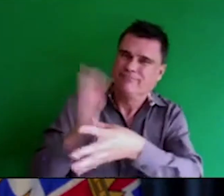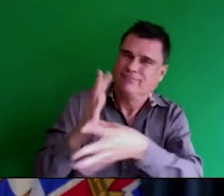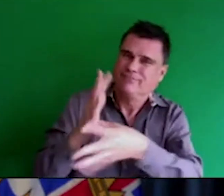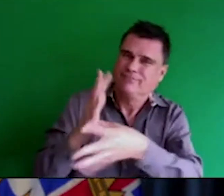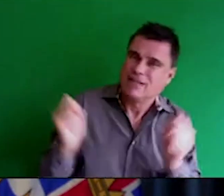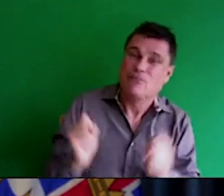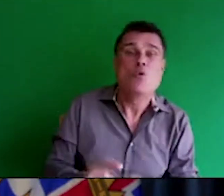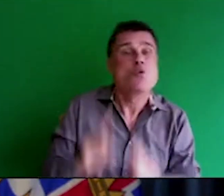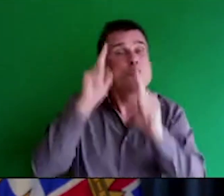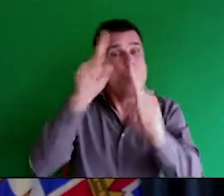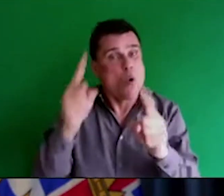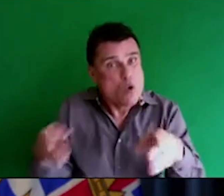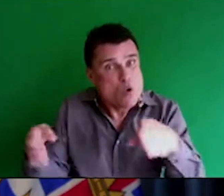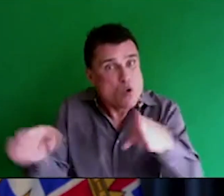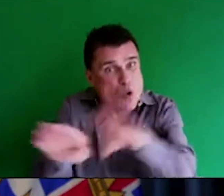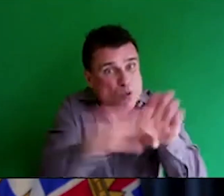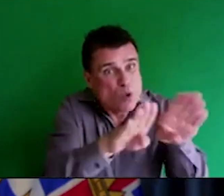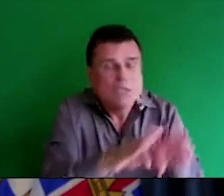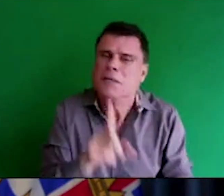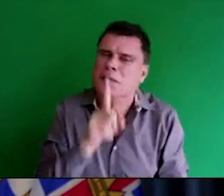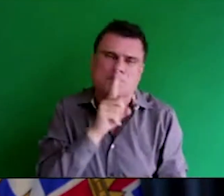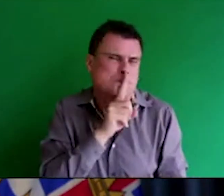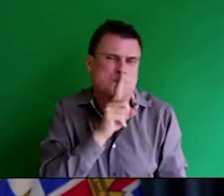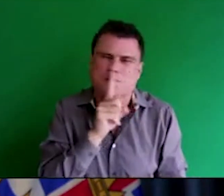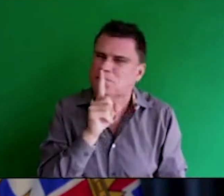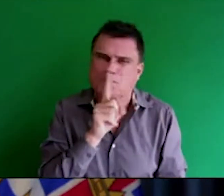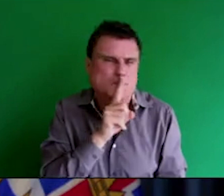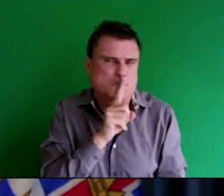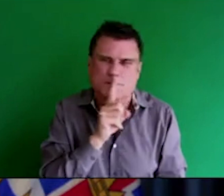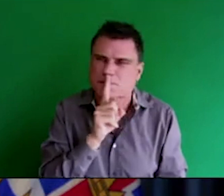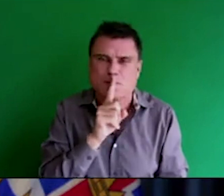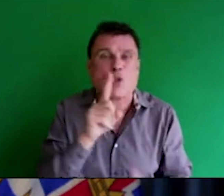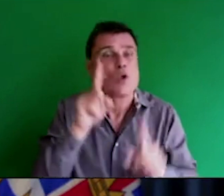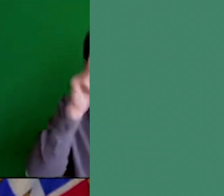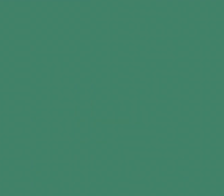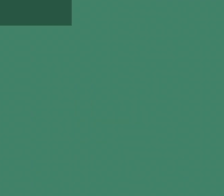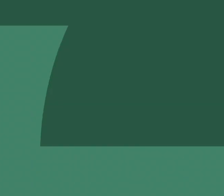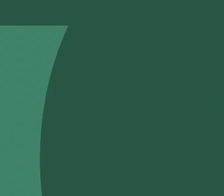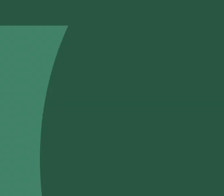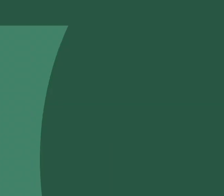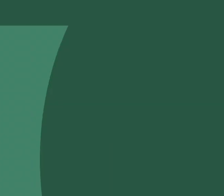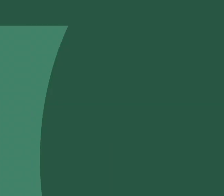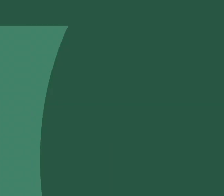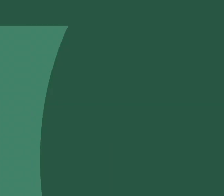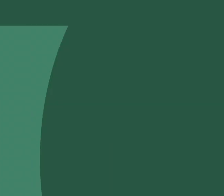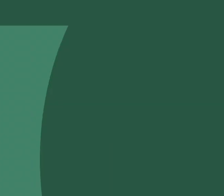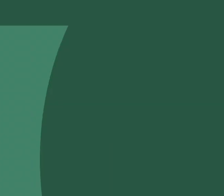We want people to act responsibly. We want people to be safe, and we're going to keep working on that.